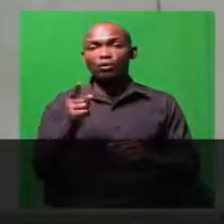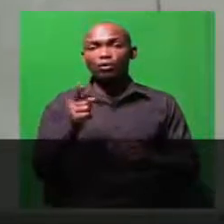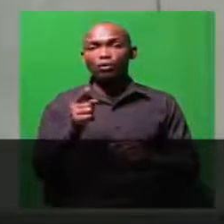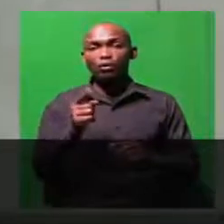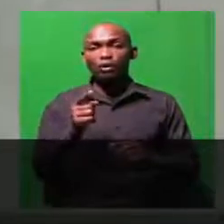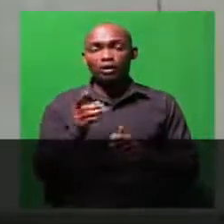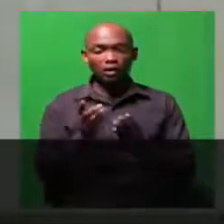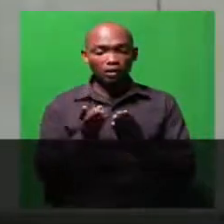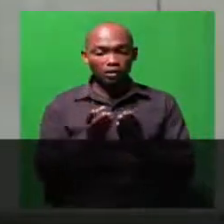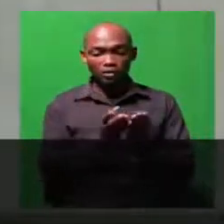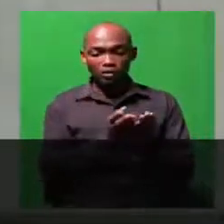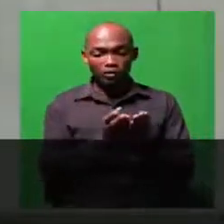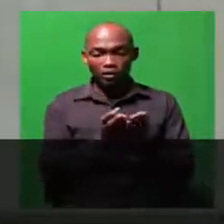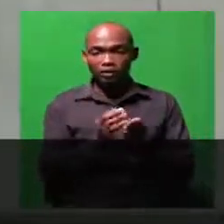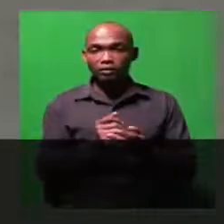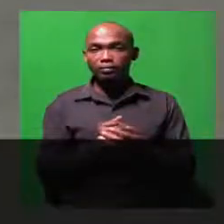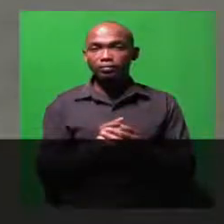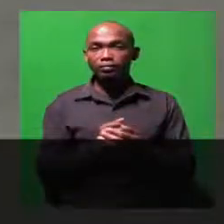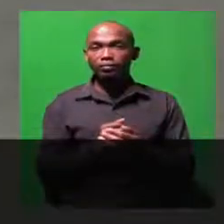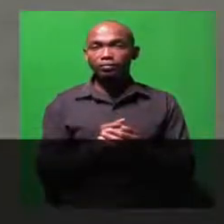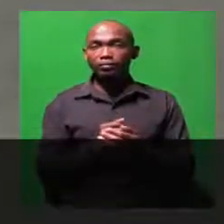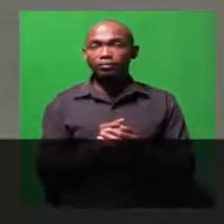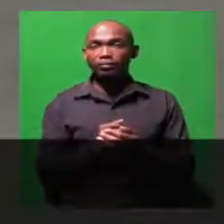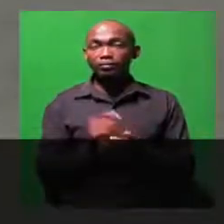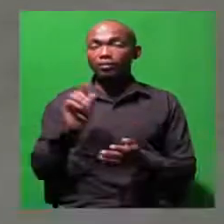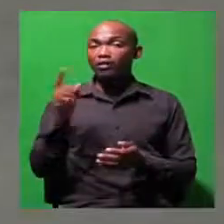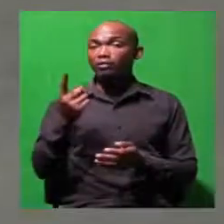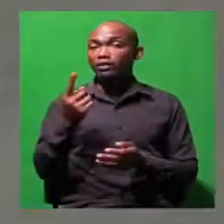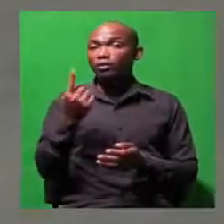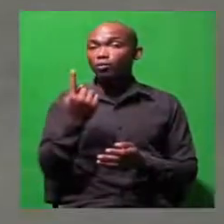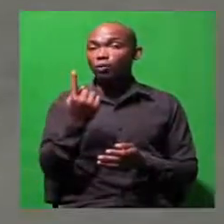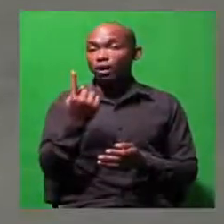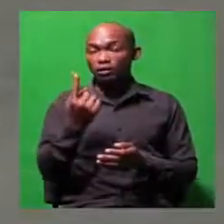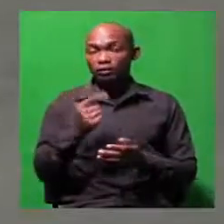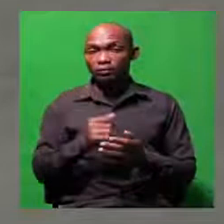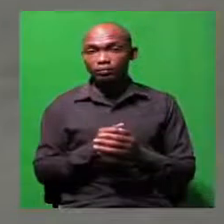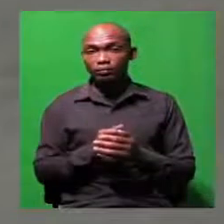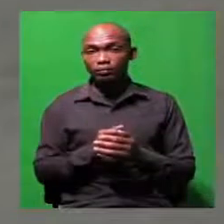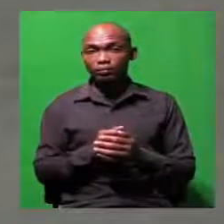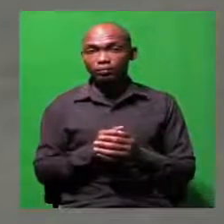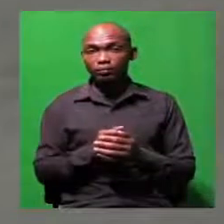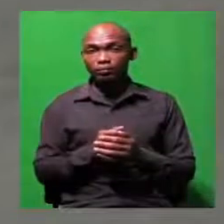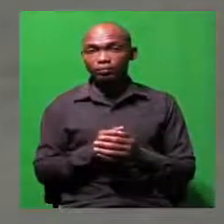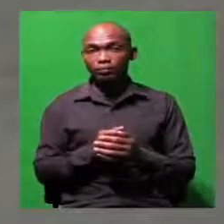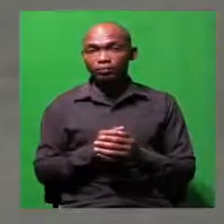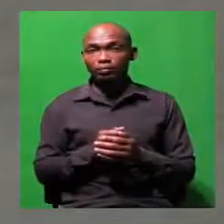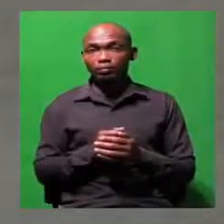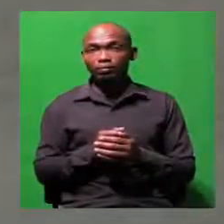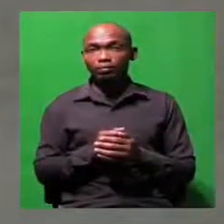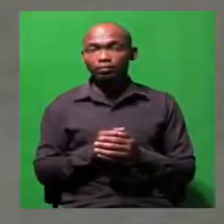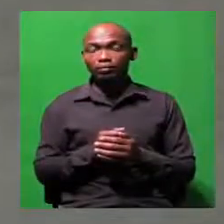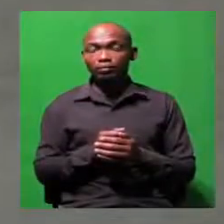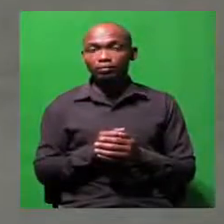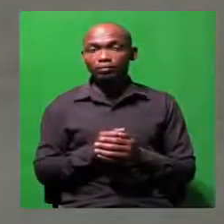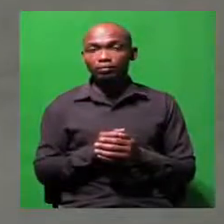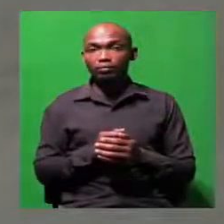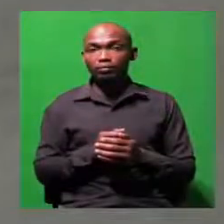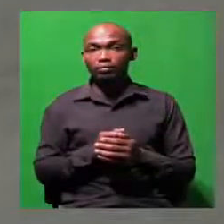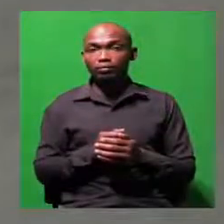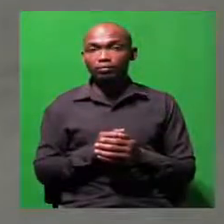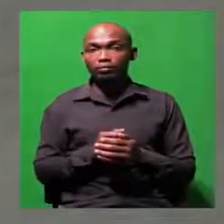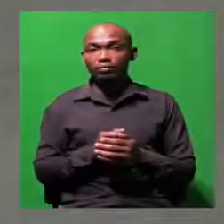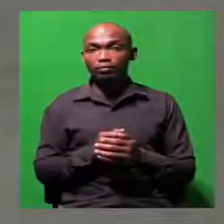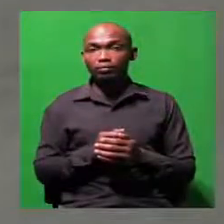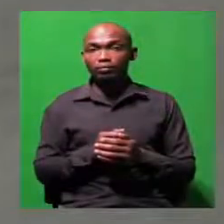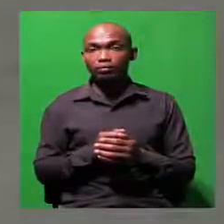Okay. The first one, set up the apparatus as shown here under. Set up